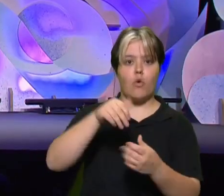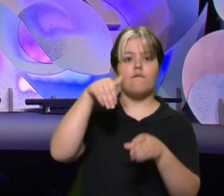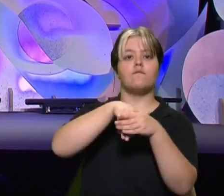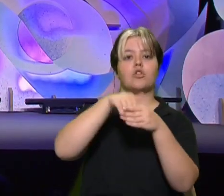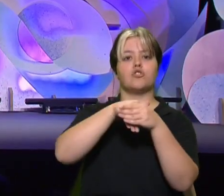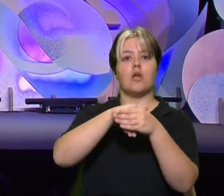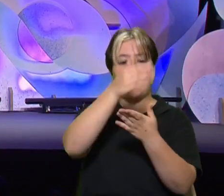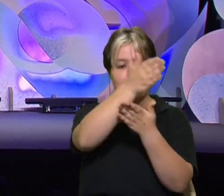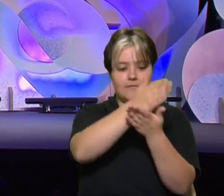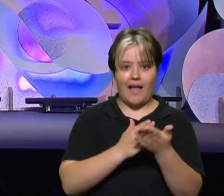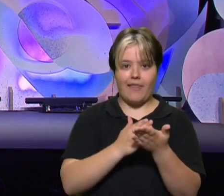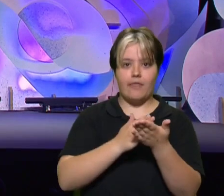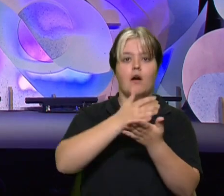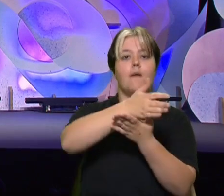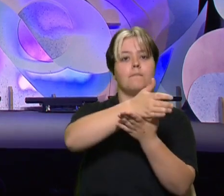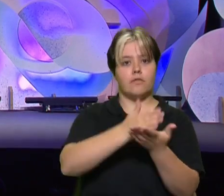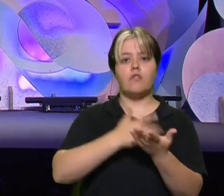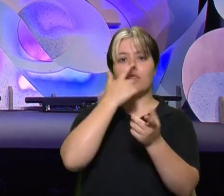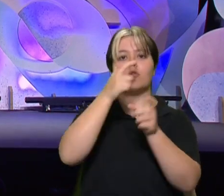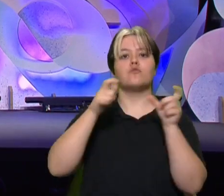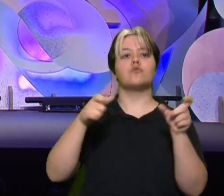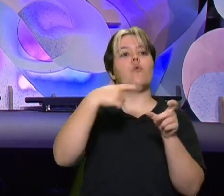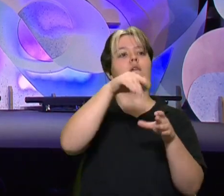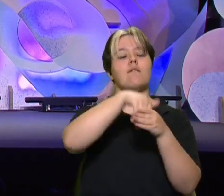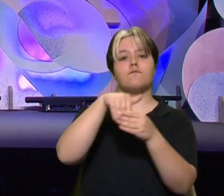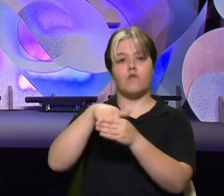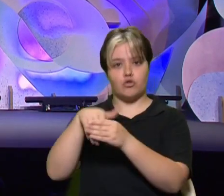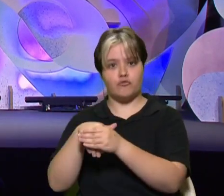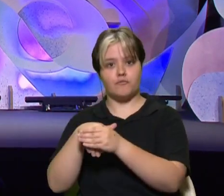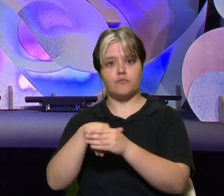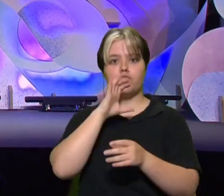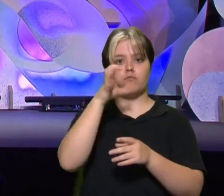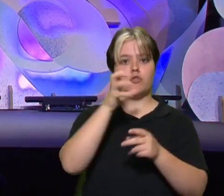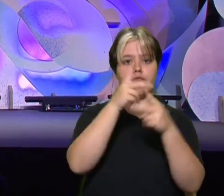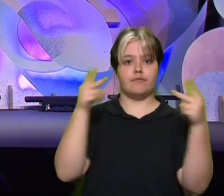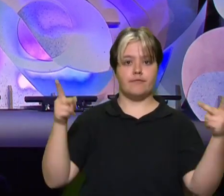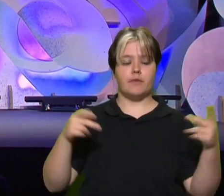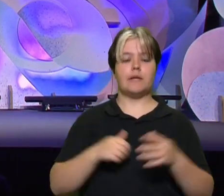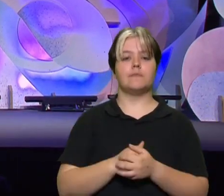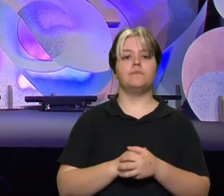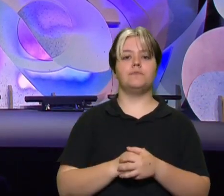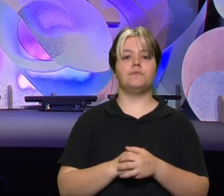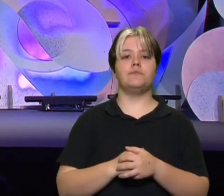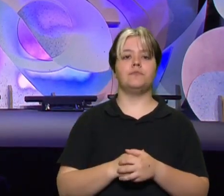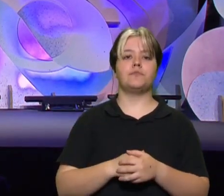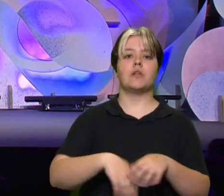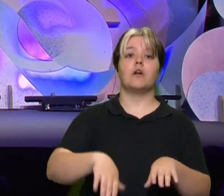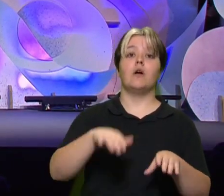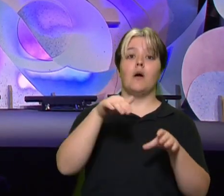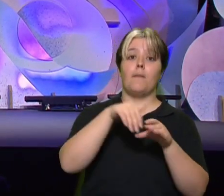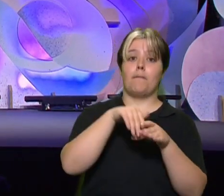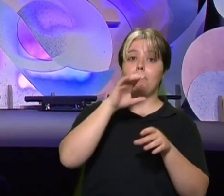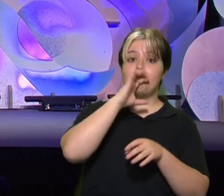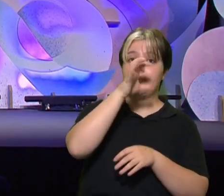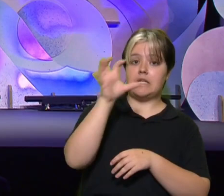That is, half of the world is going to vote. There are many elections in many countries, and this is all going to happen this year.